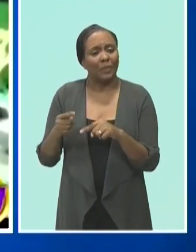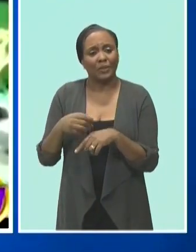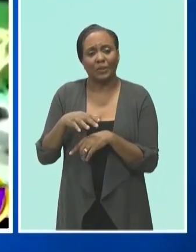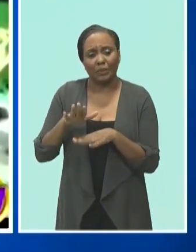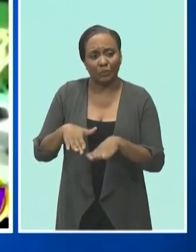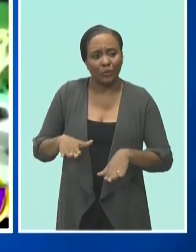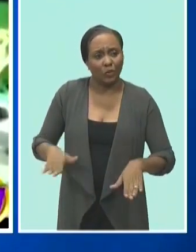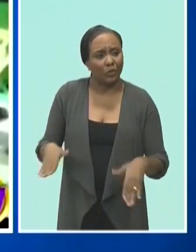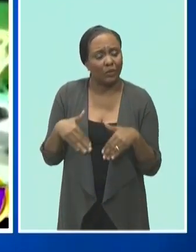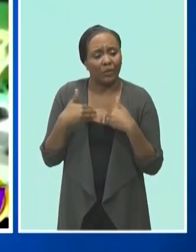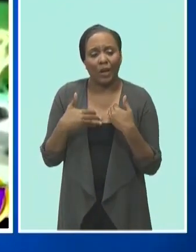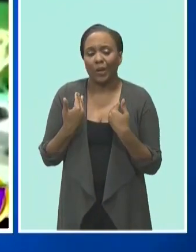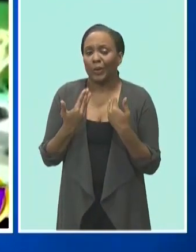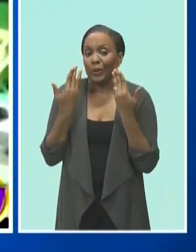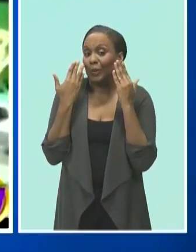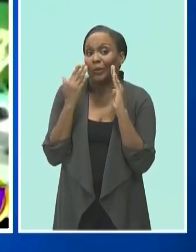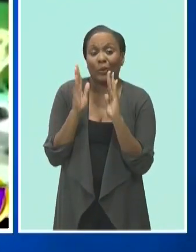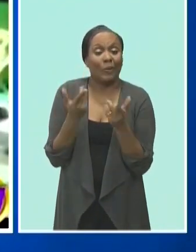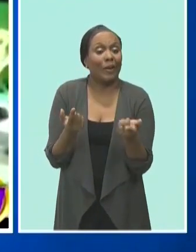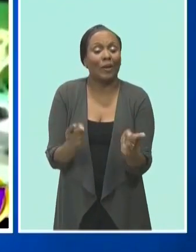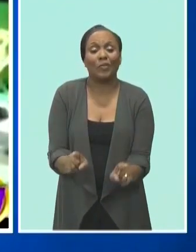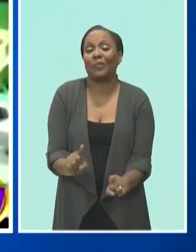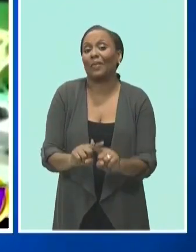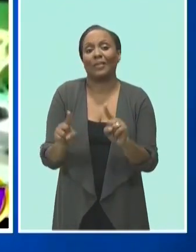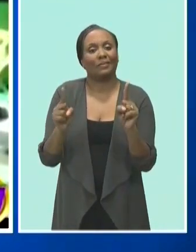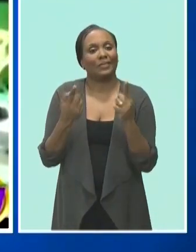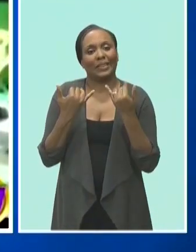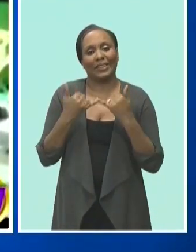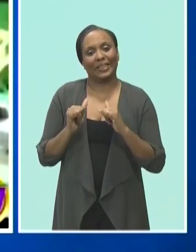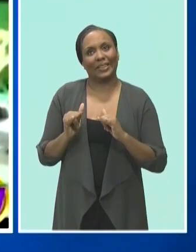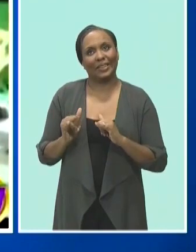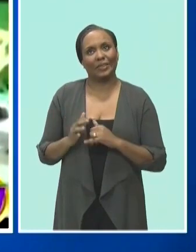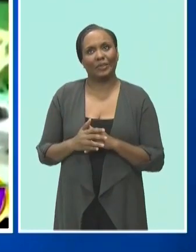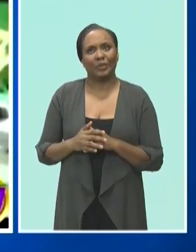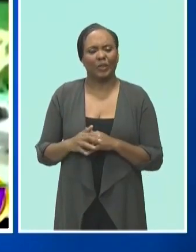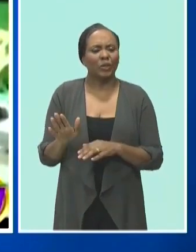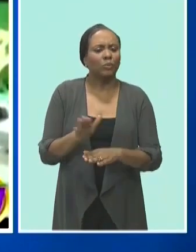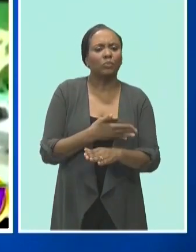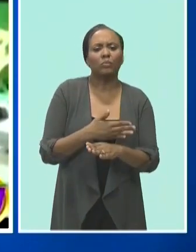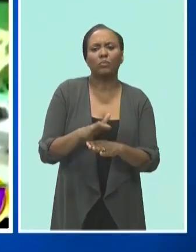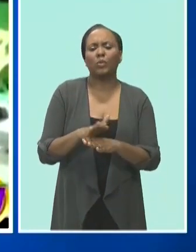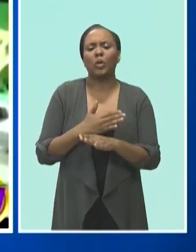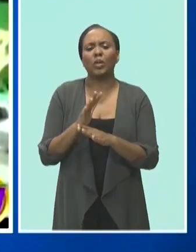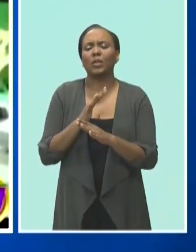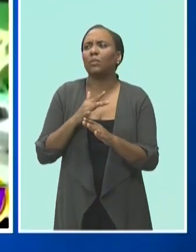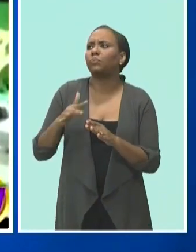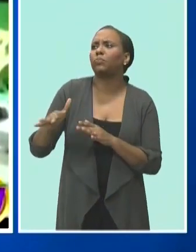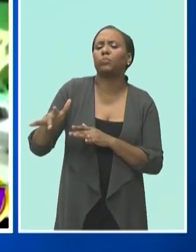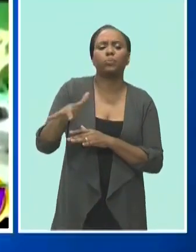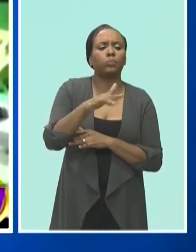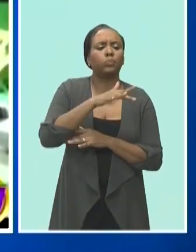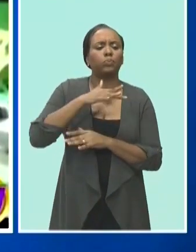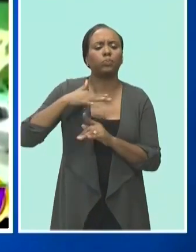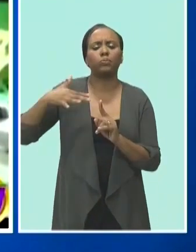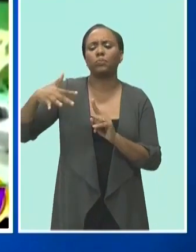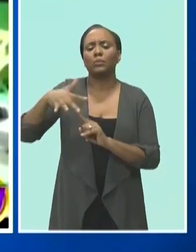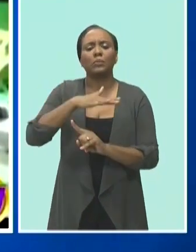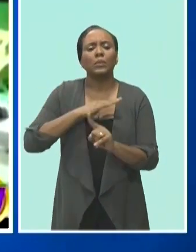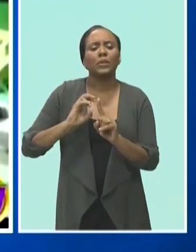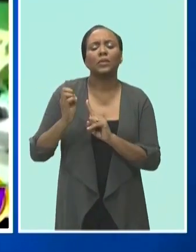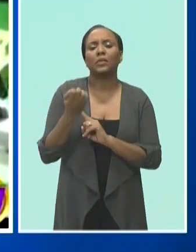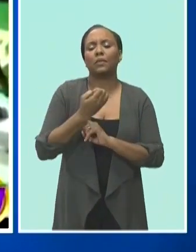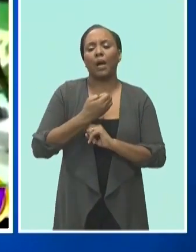for. The music, the setting, it was a very somber moment here at the Tivoli Gardens Community